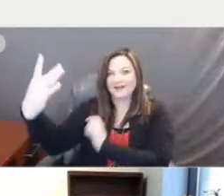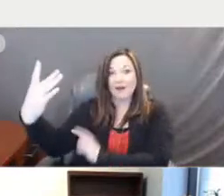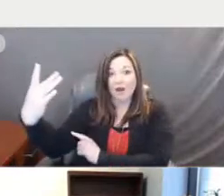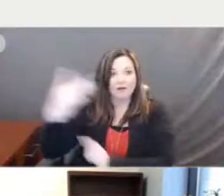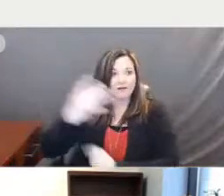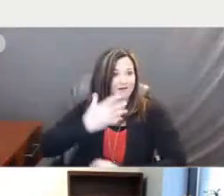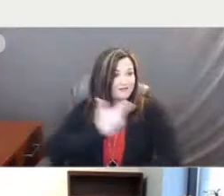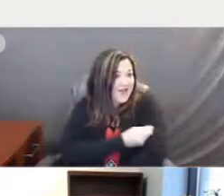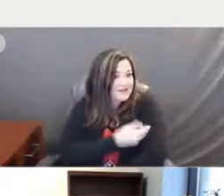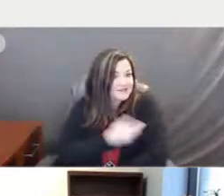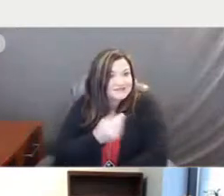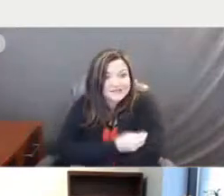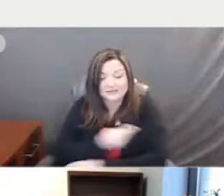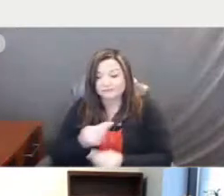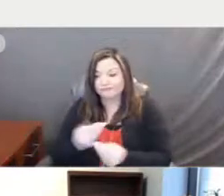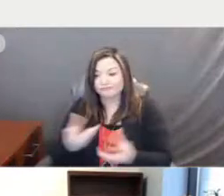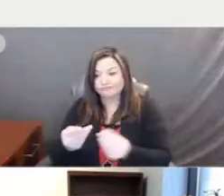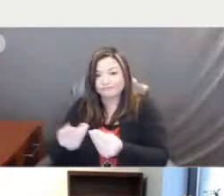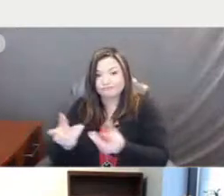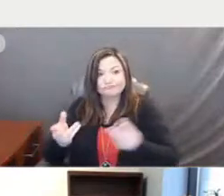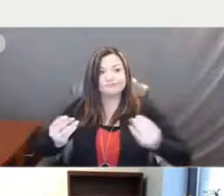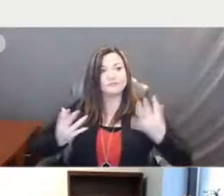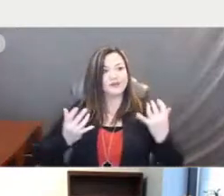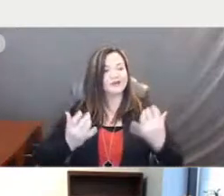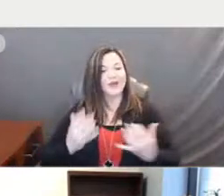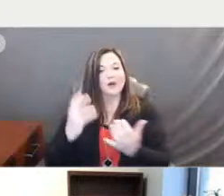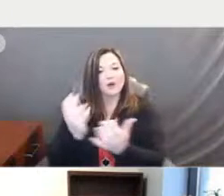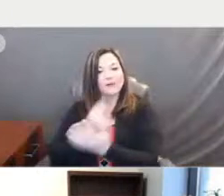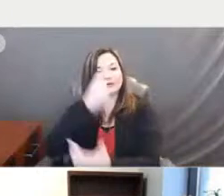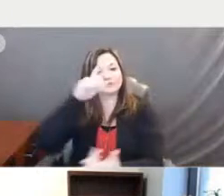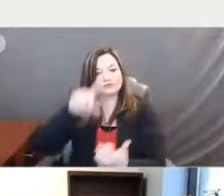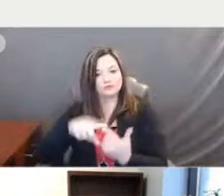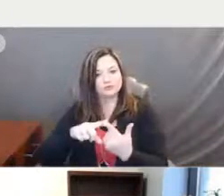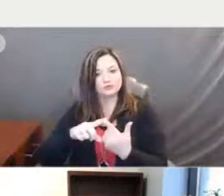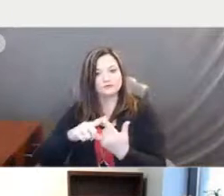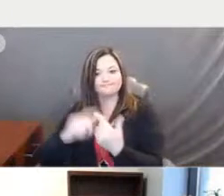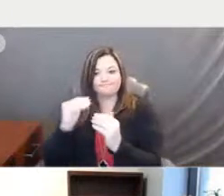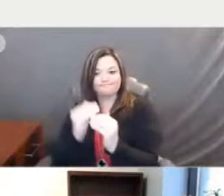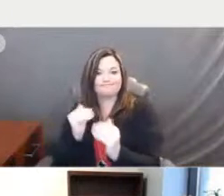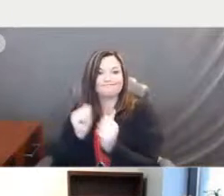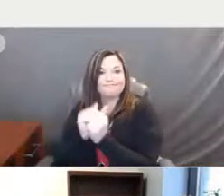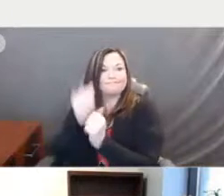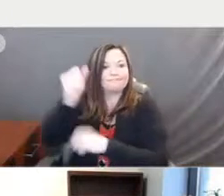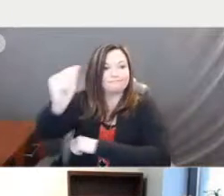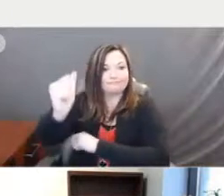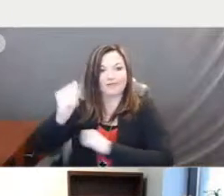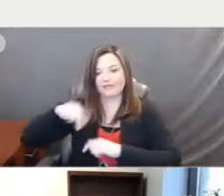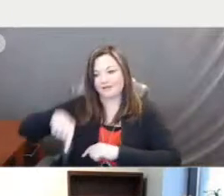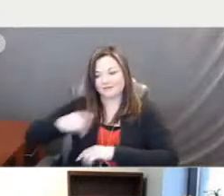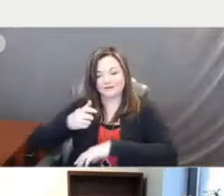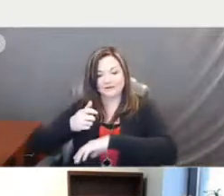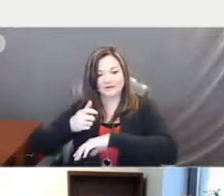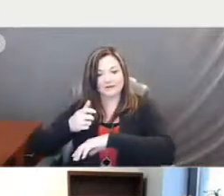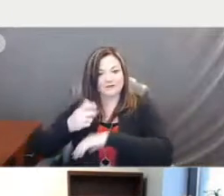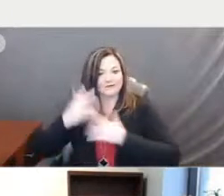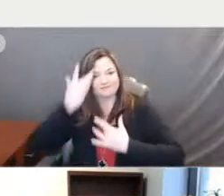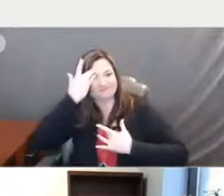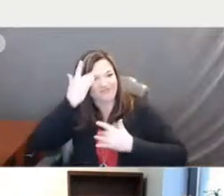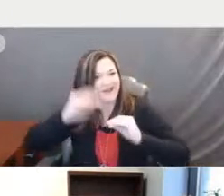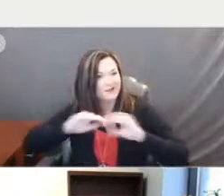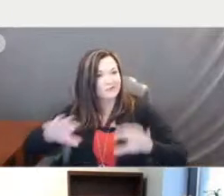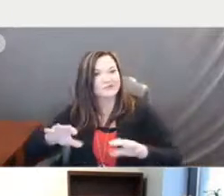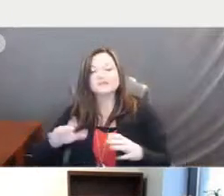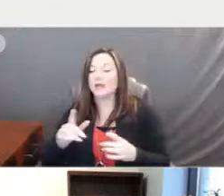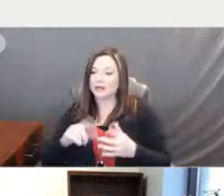around, there is an opportunity to get ahead of the virus and to really begin to